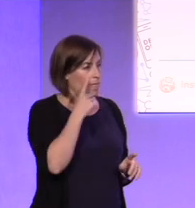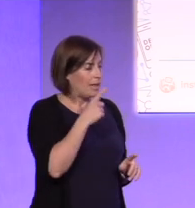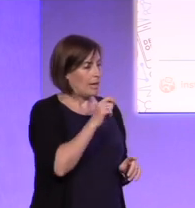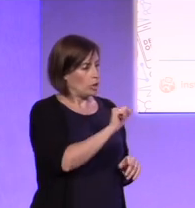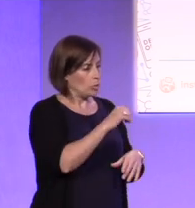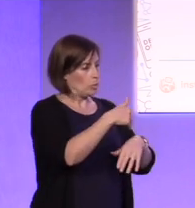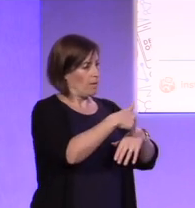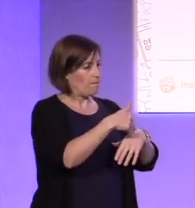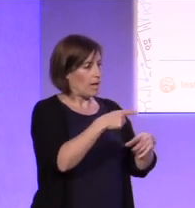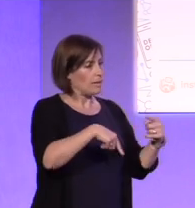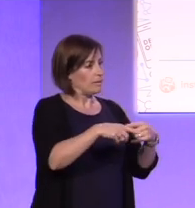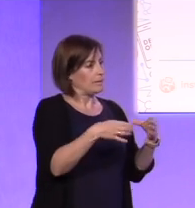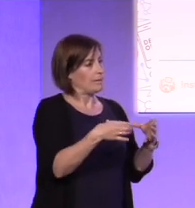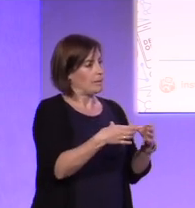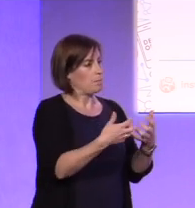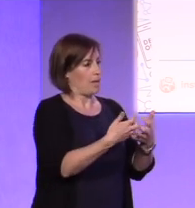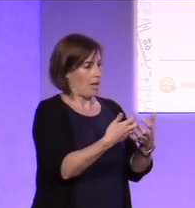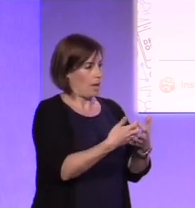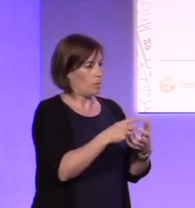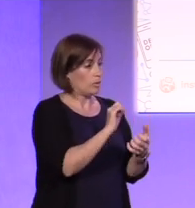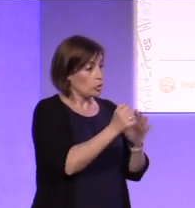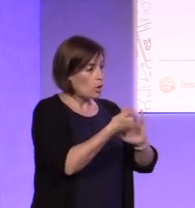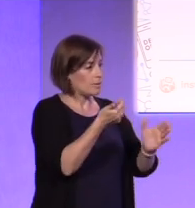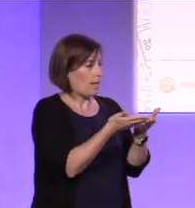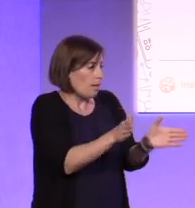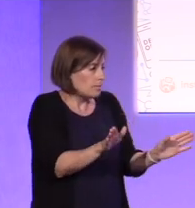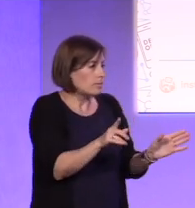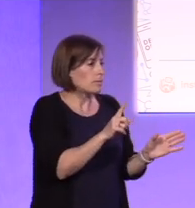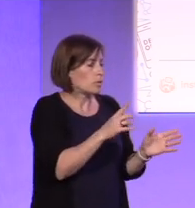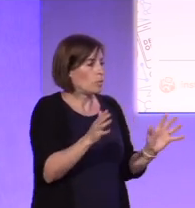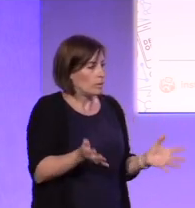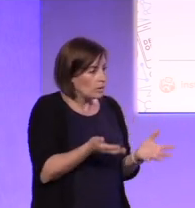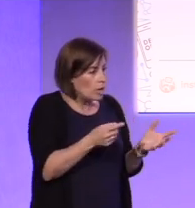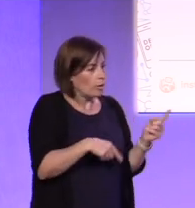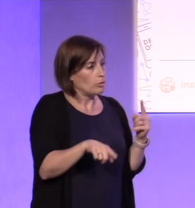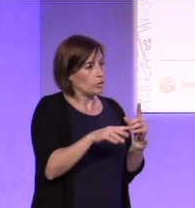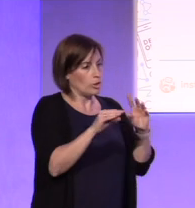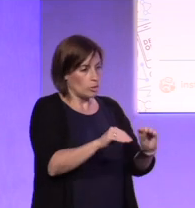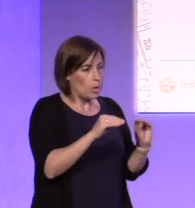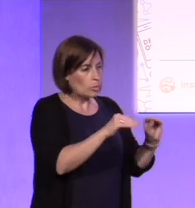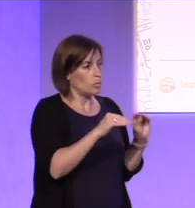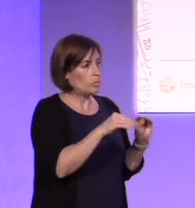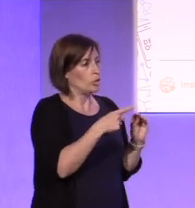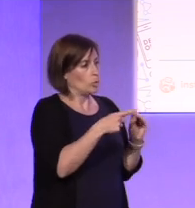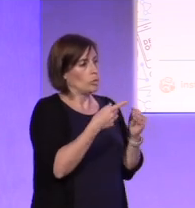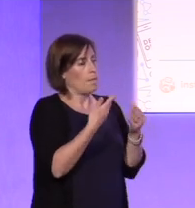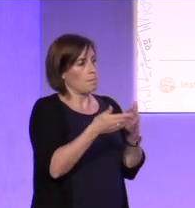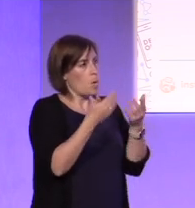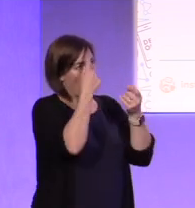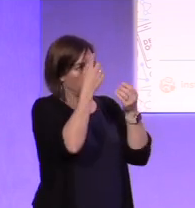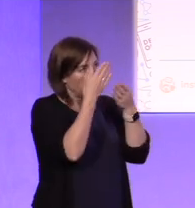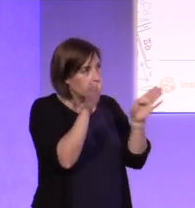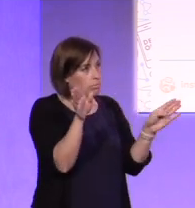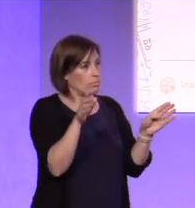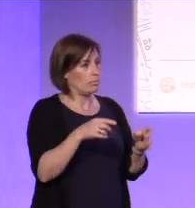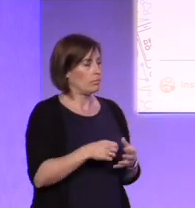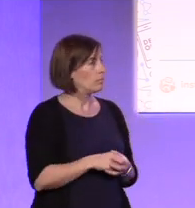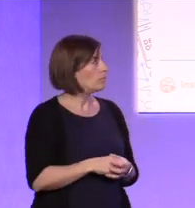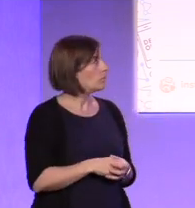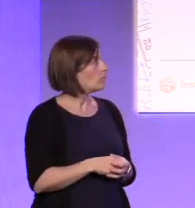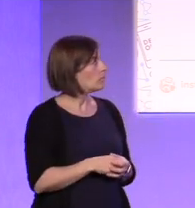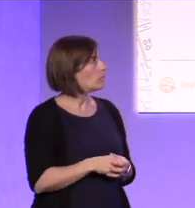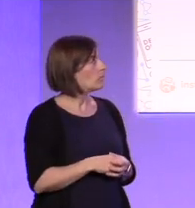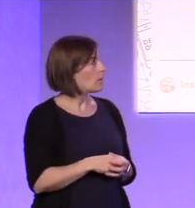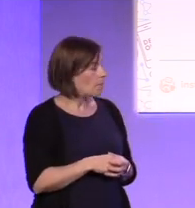can have. And so we started to encourage this and coach it within our team. And what we started to see was that when we